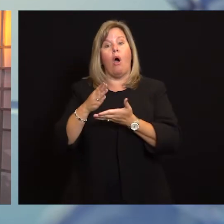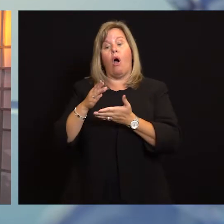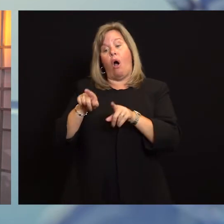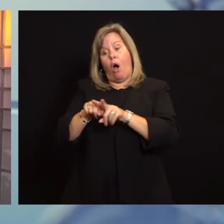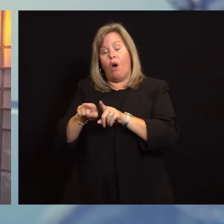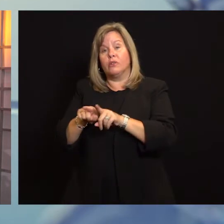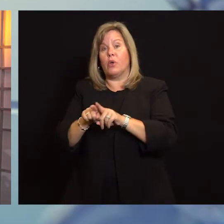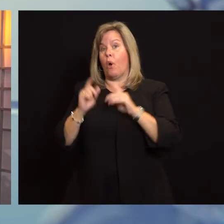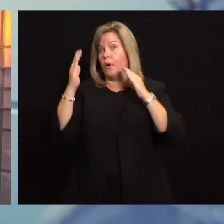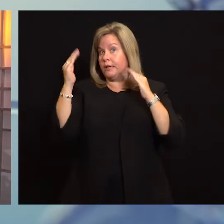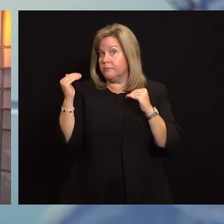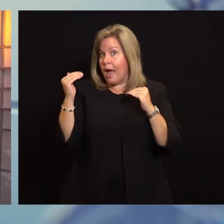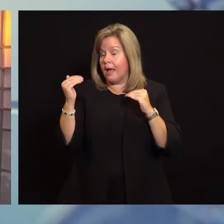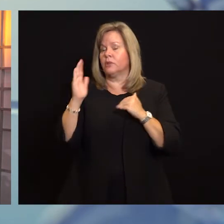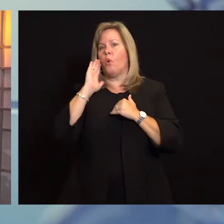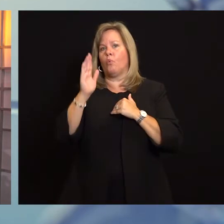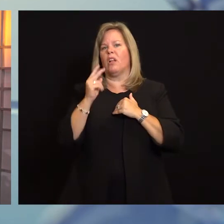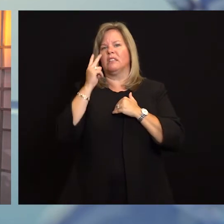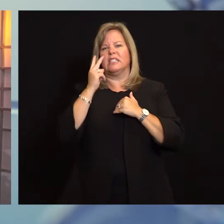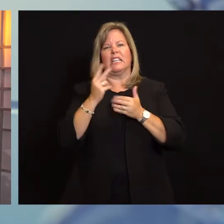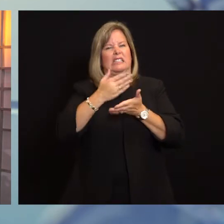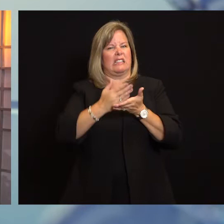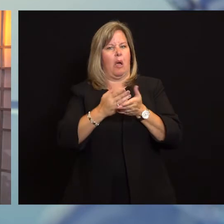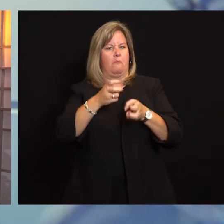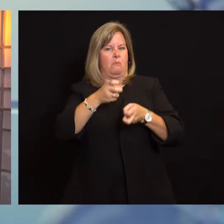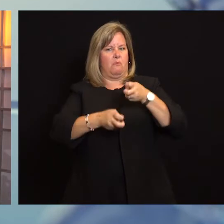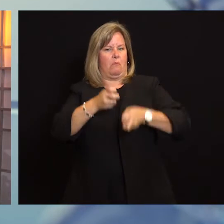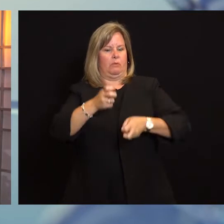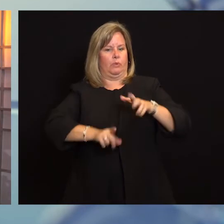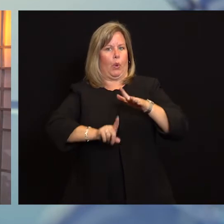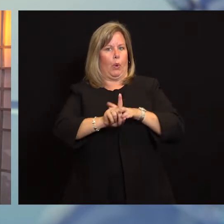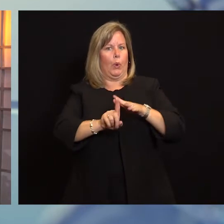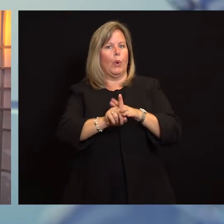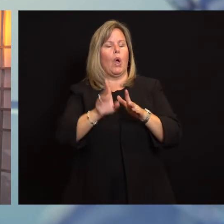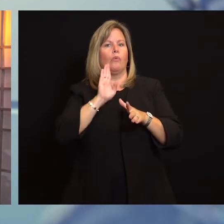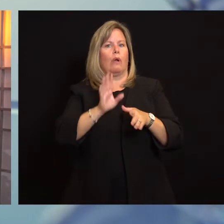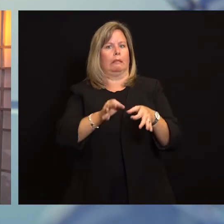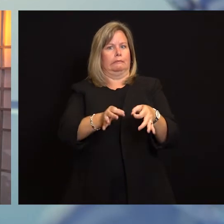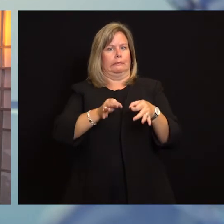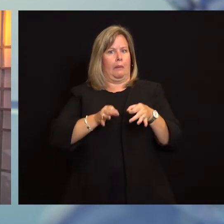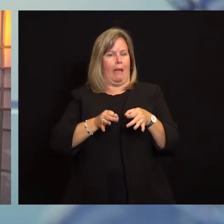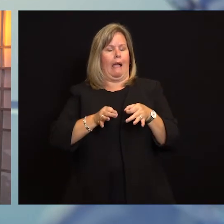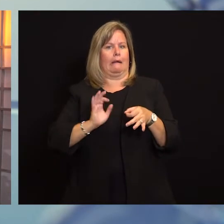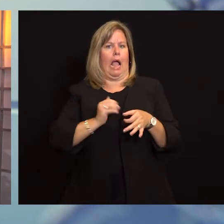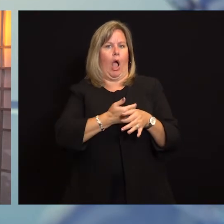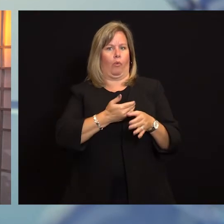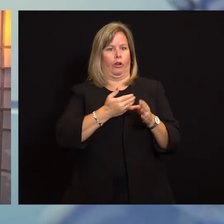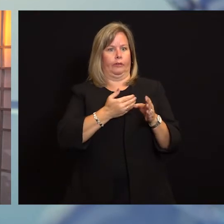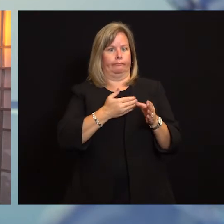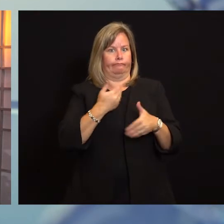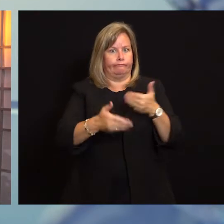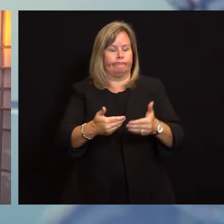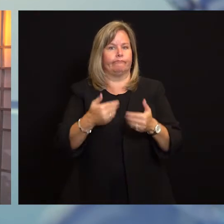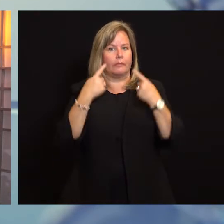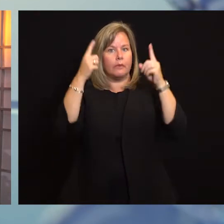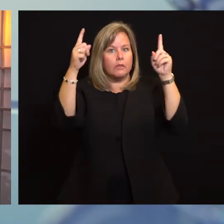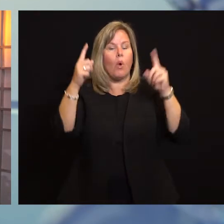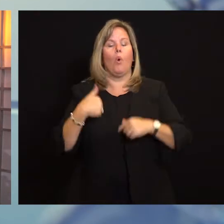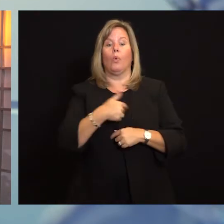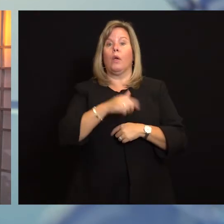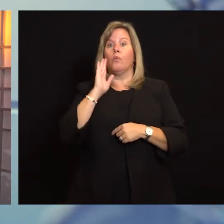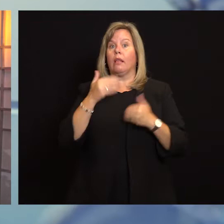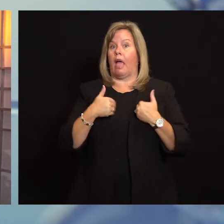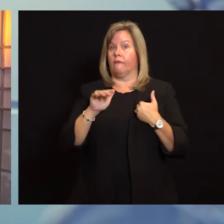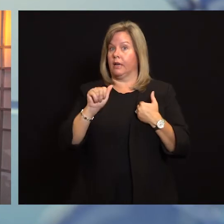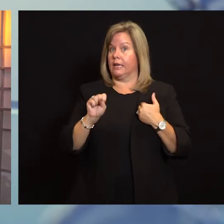see some setbacks. We're going to see cases, and we're going to respond to those in as quickly a manner as possible, and we're